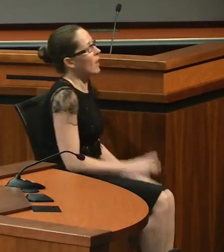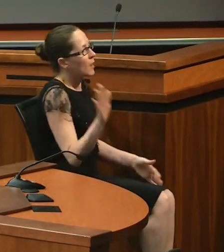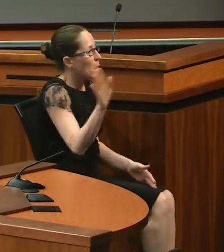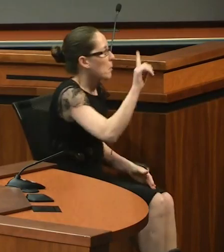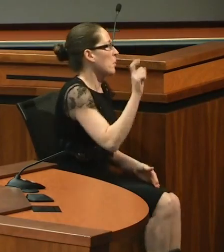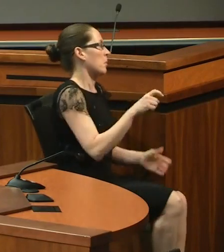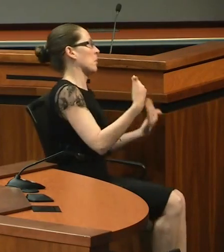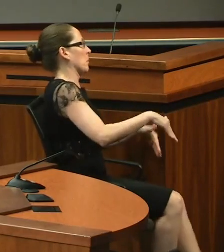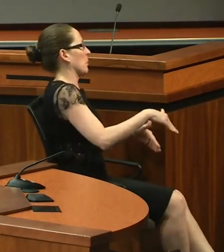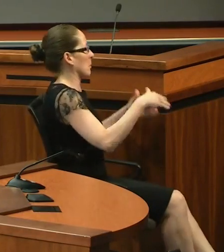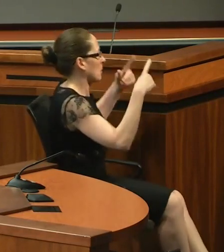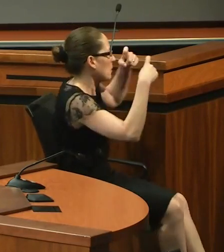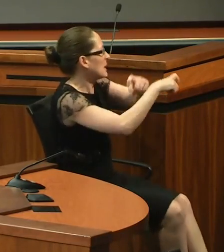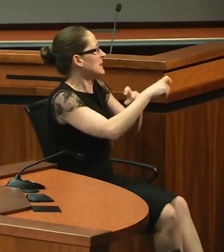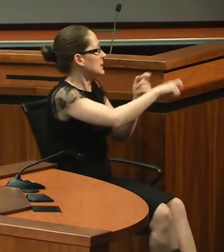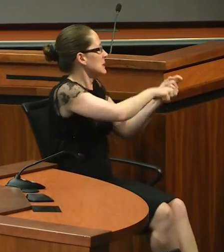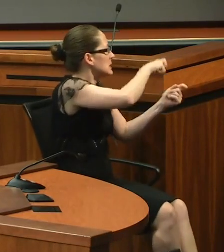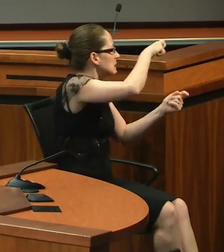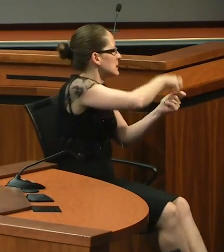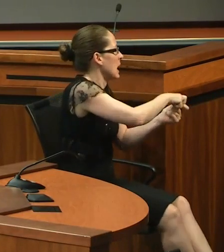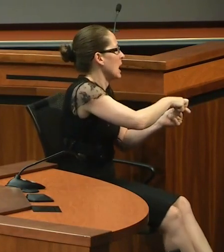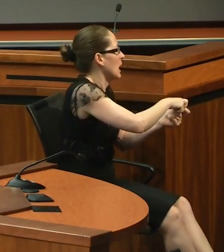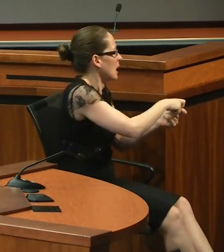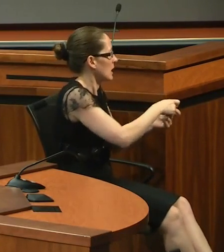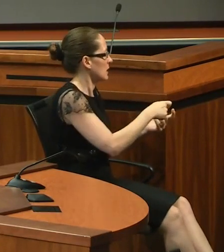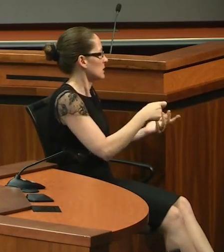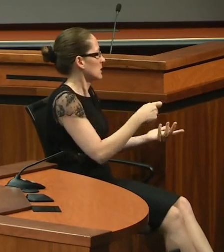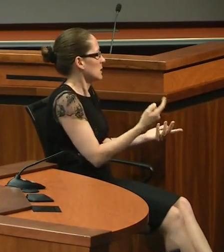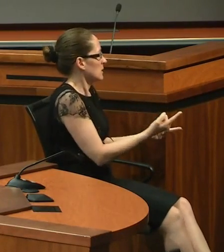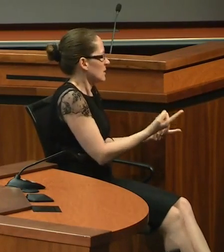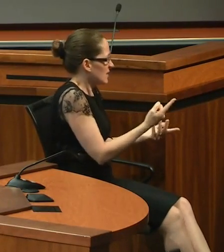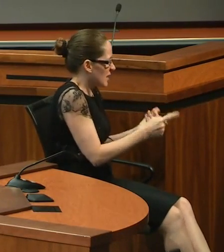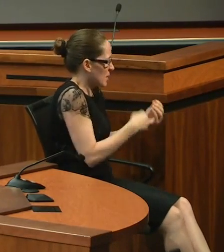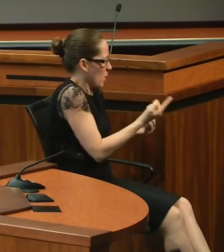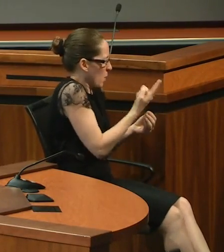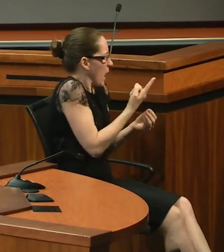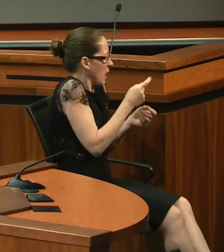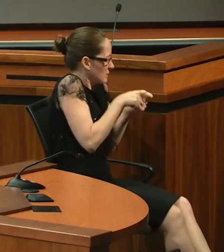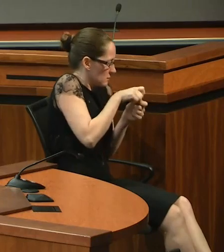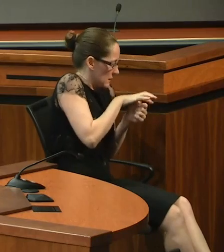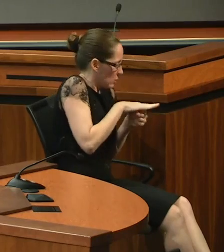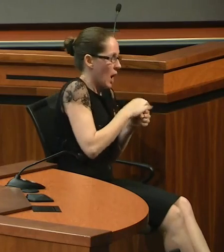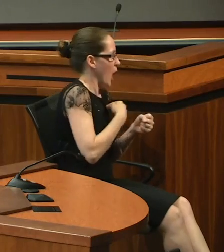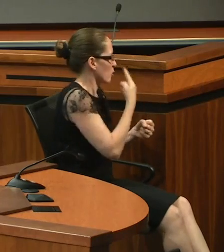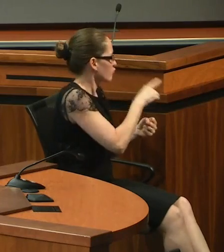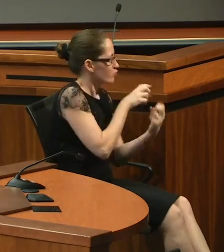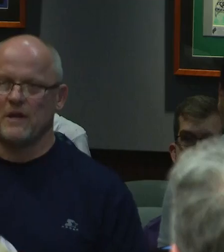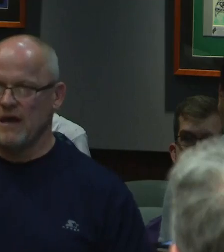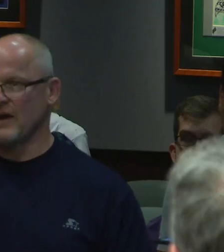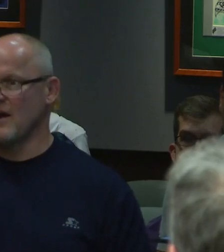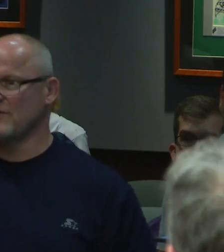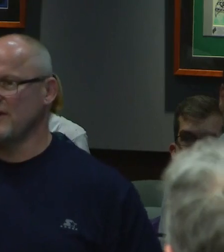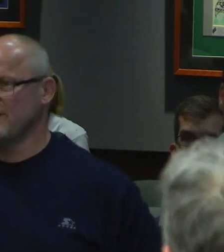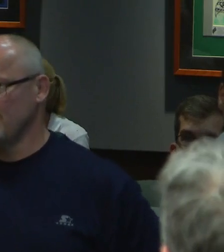not right now because I think we'd have to dive into the maps and talk in detail, but I'd be glad to sit with you and talk about it at some point in the near future. Okay, so I guess we need to